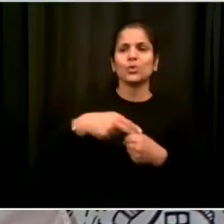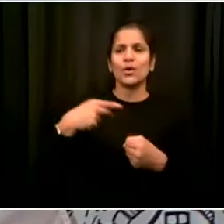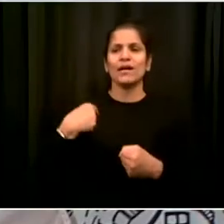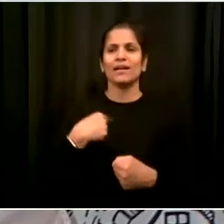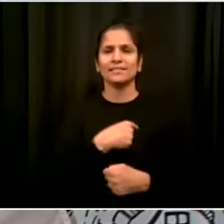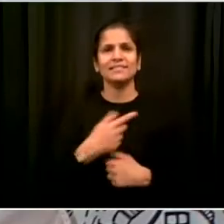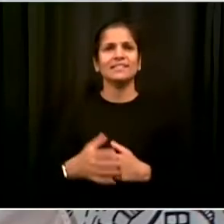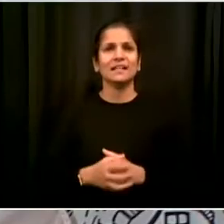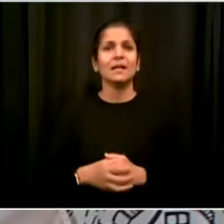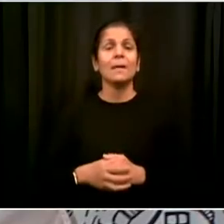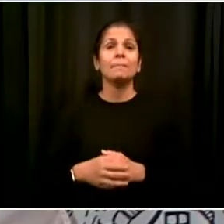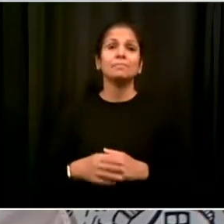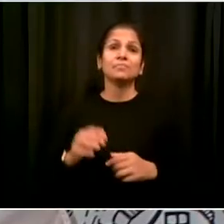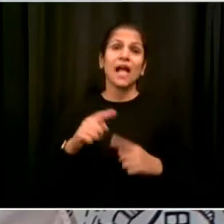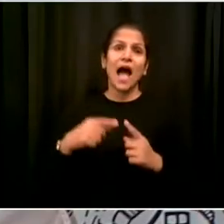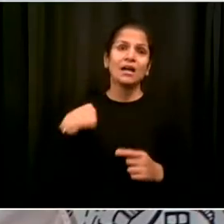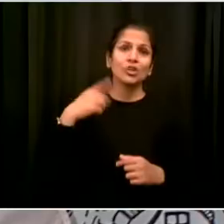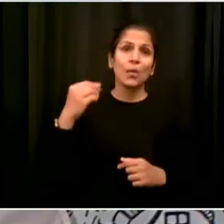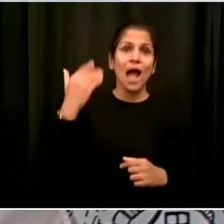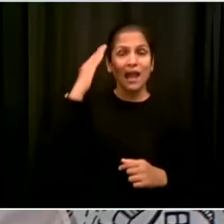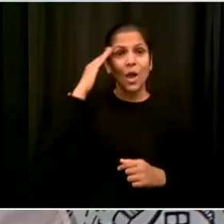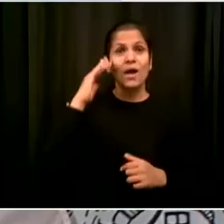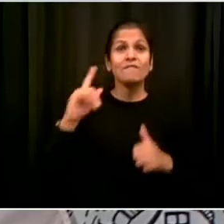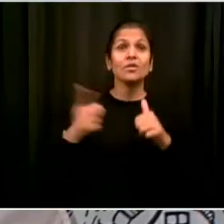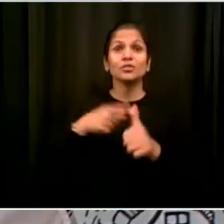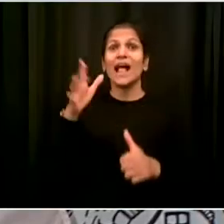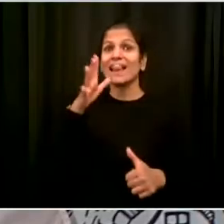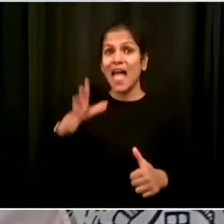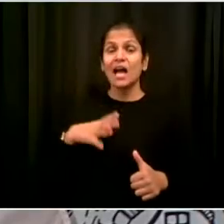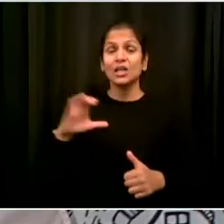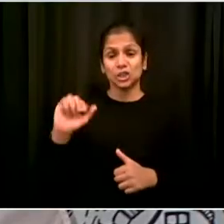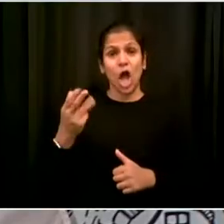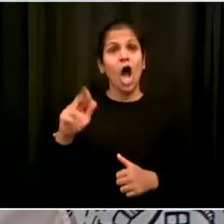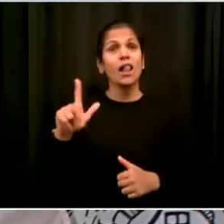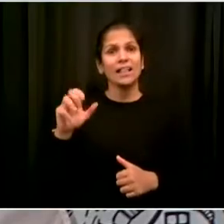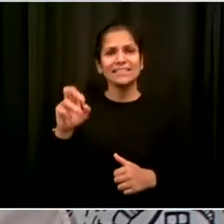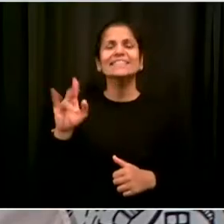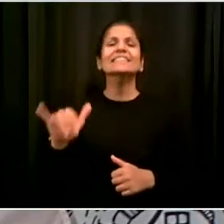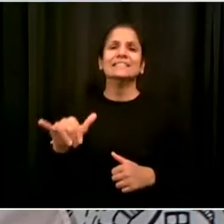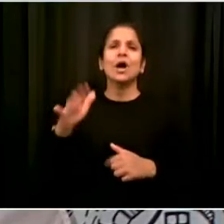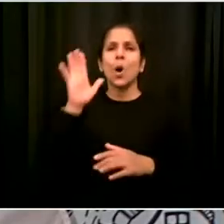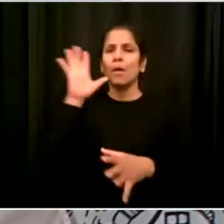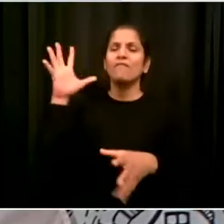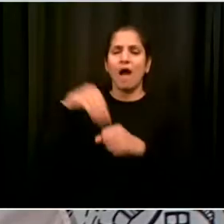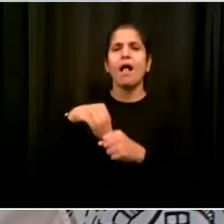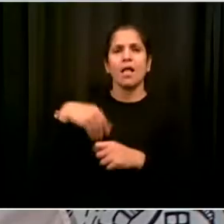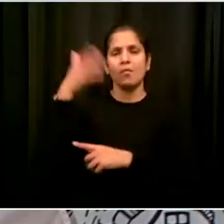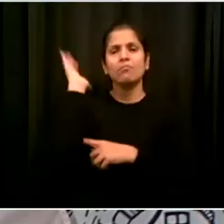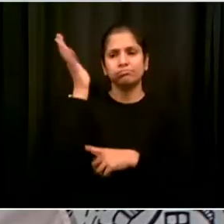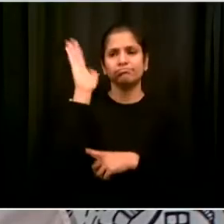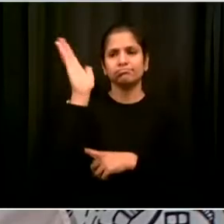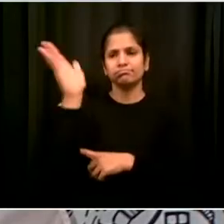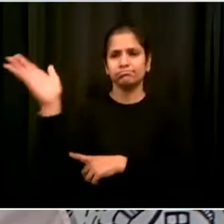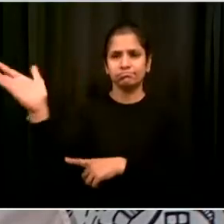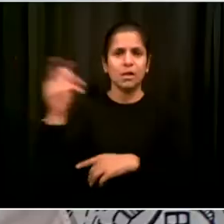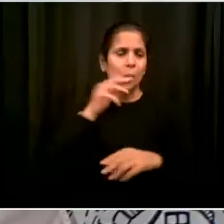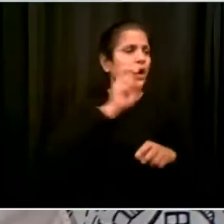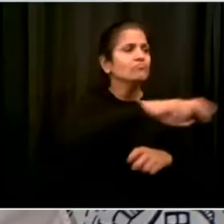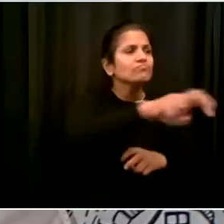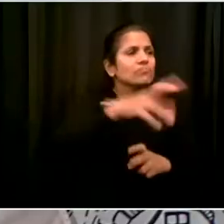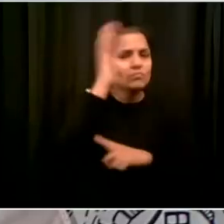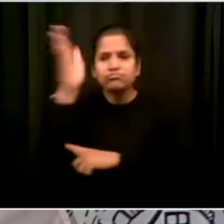example. So again, when it's her turn, when it's my turn for the vaccine, we're going to do that very publicly to show people we have faith in